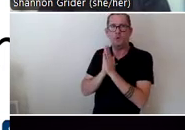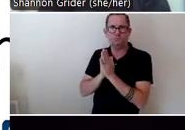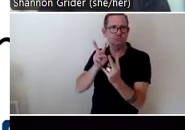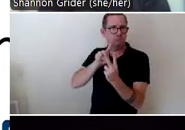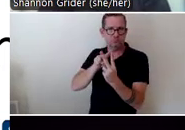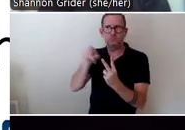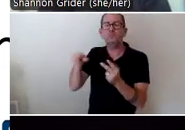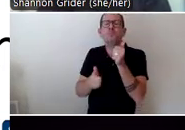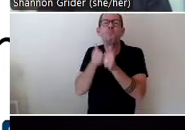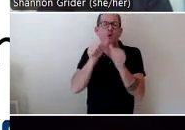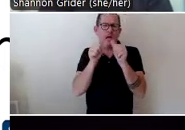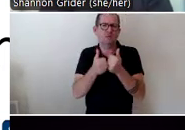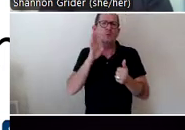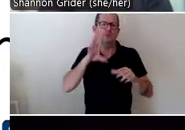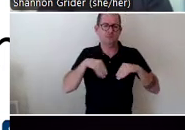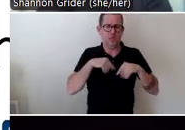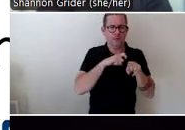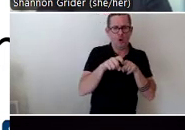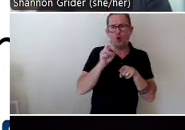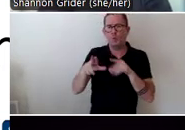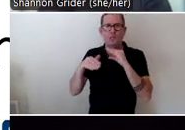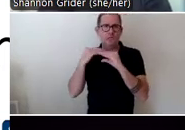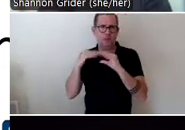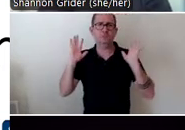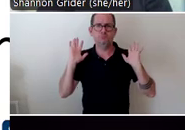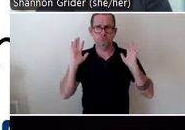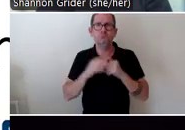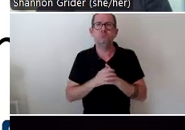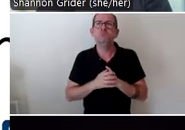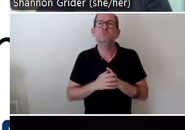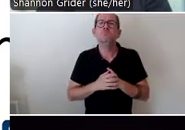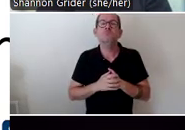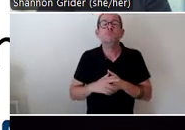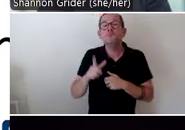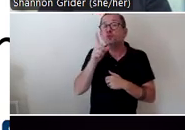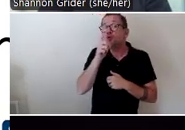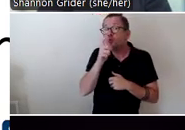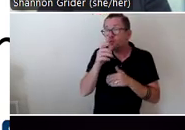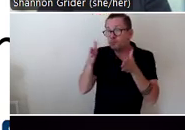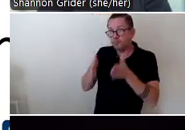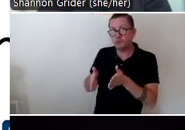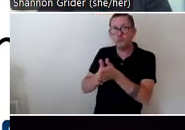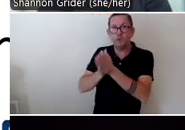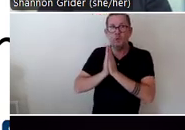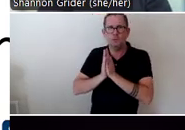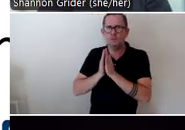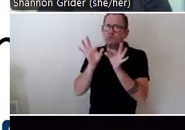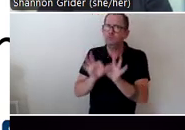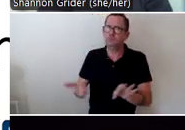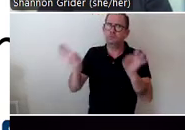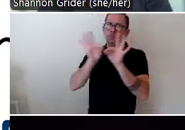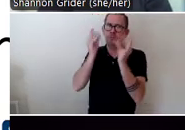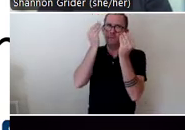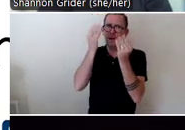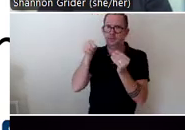give the agency, either on the phone or in your email, or if they have an online system, whichever way you request your interpreters.